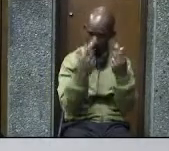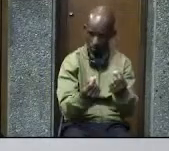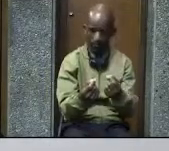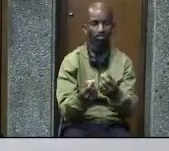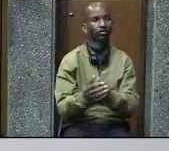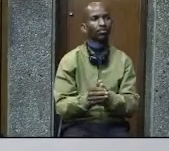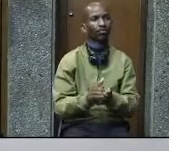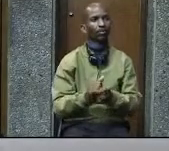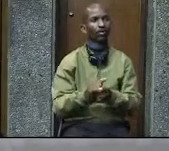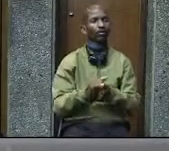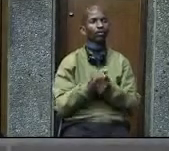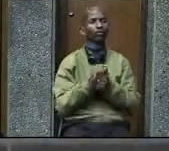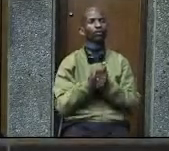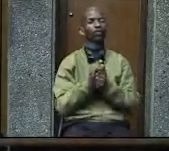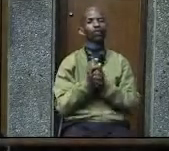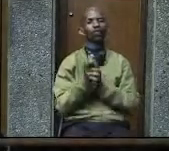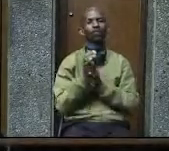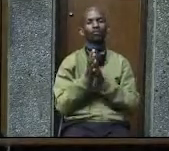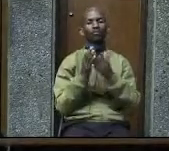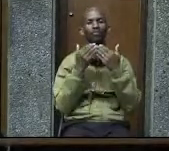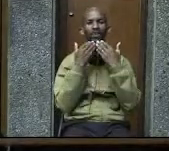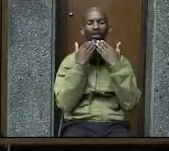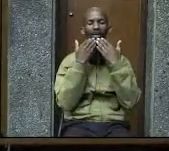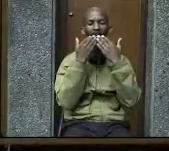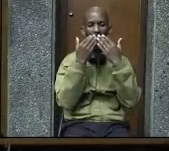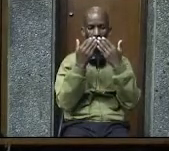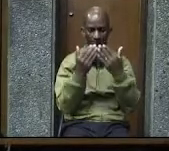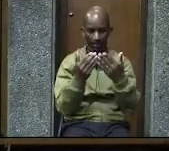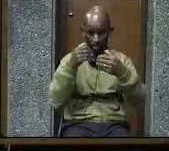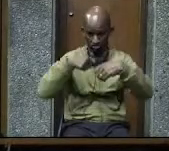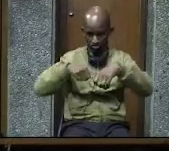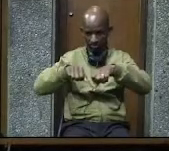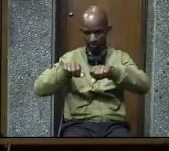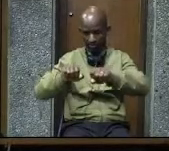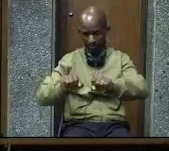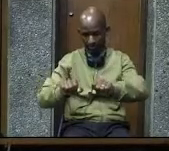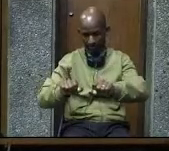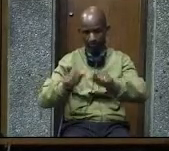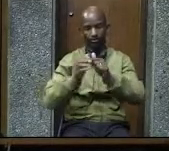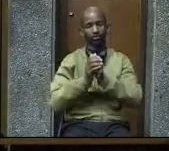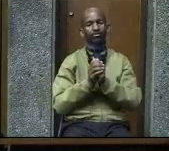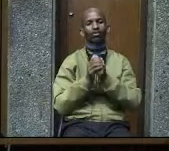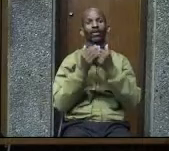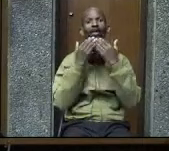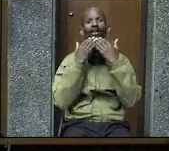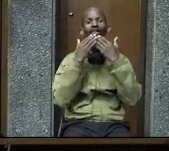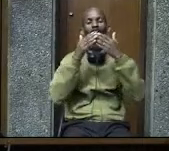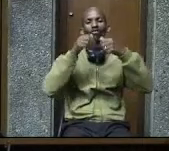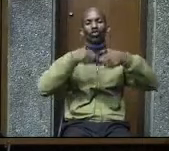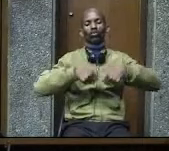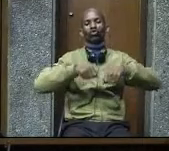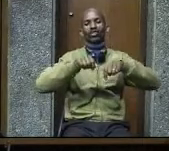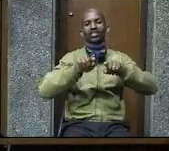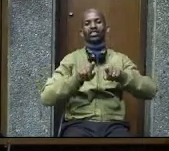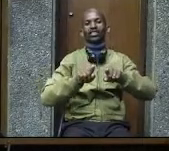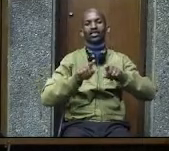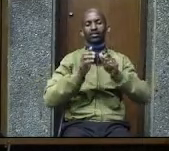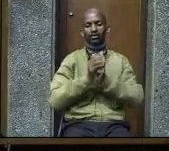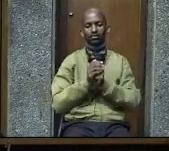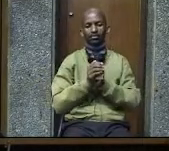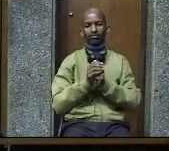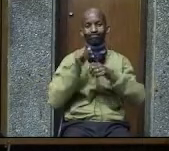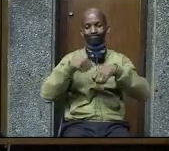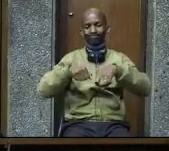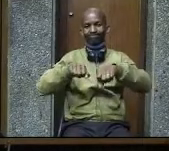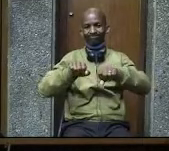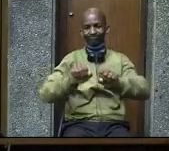Mkhethu. Thank you very much, Chairperson. Thank you for the opportunity.